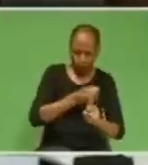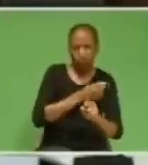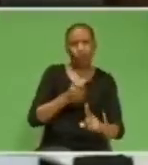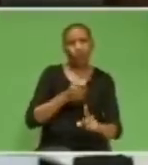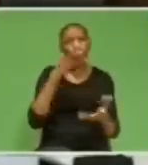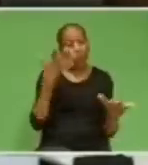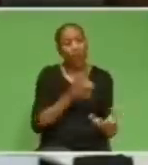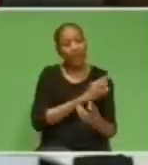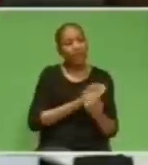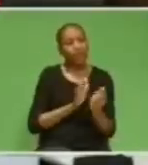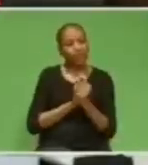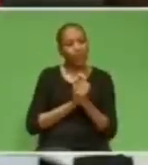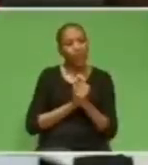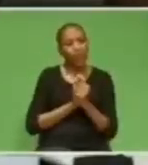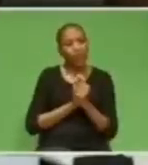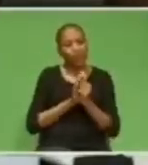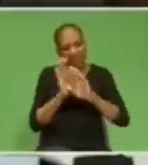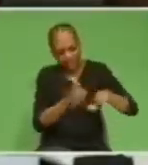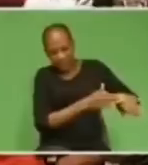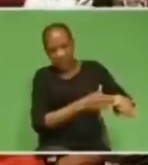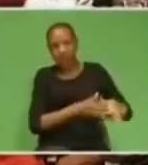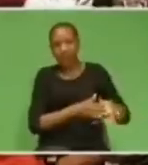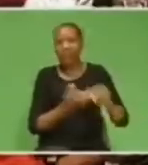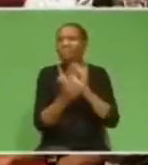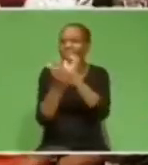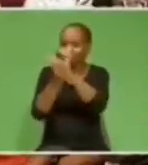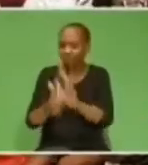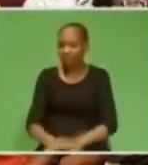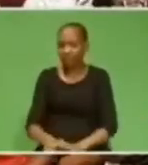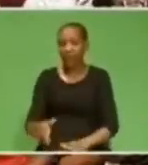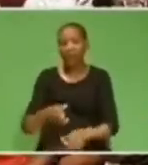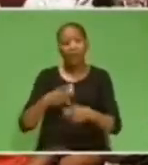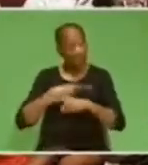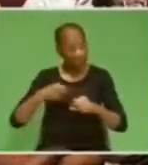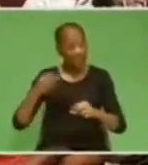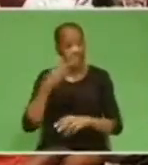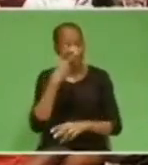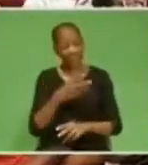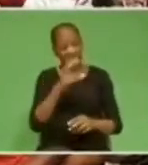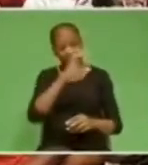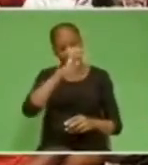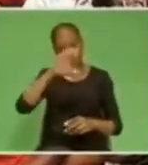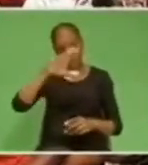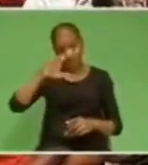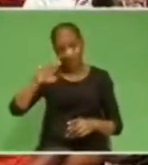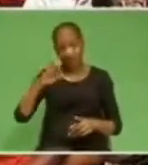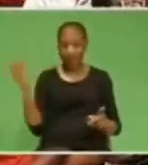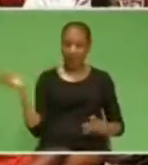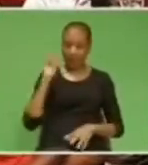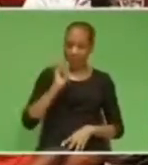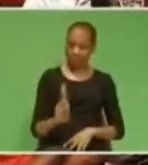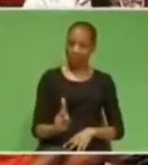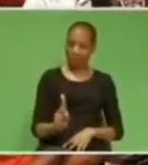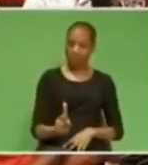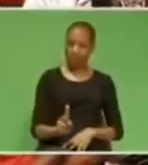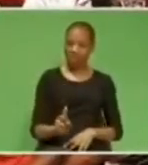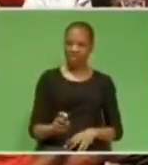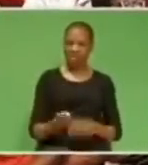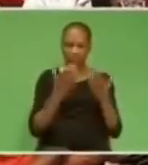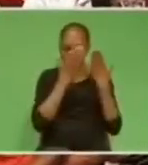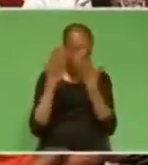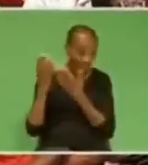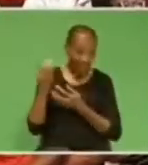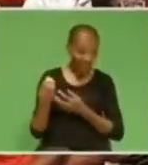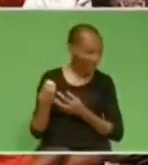to escape accountability. We have just seen how Mr. Begitsaile is standing up here and